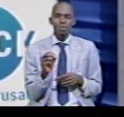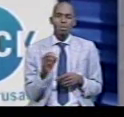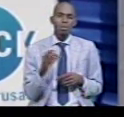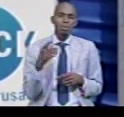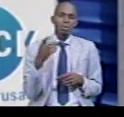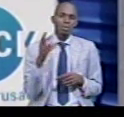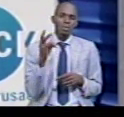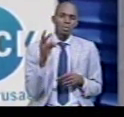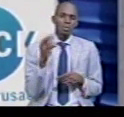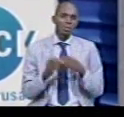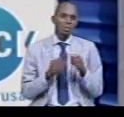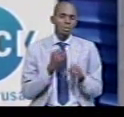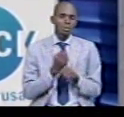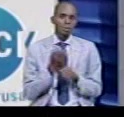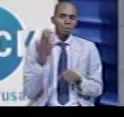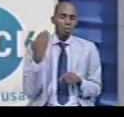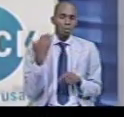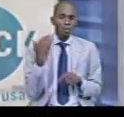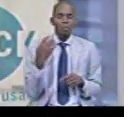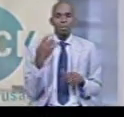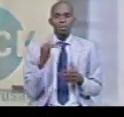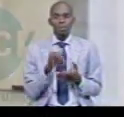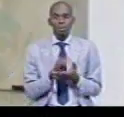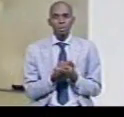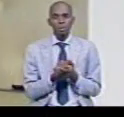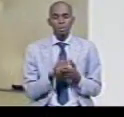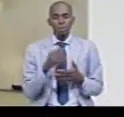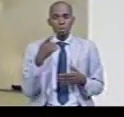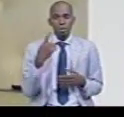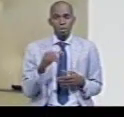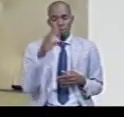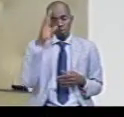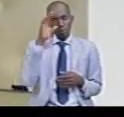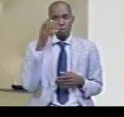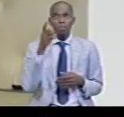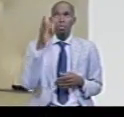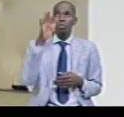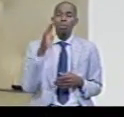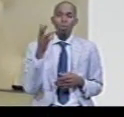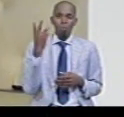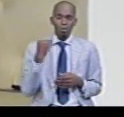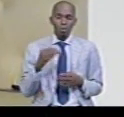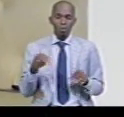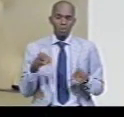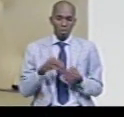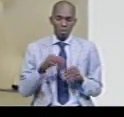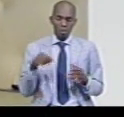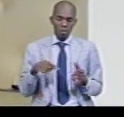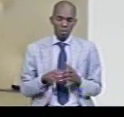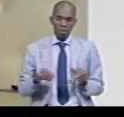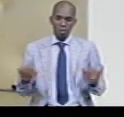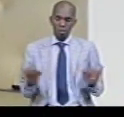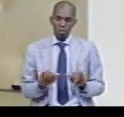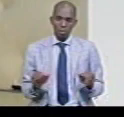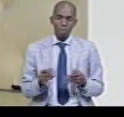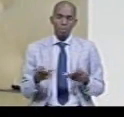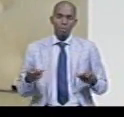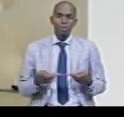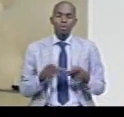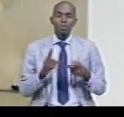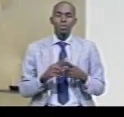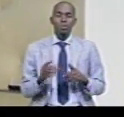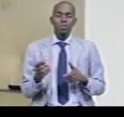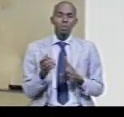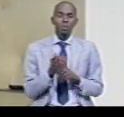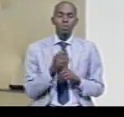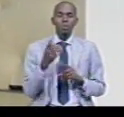Dr. W.F. Kumi, was in this same place to hold the Great Transformation Crusade, African White Crusade.